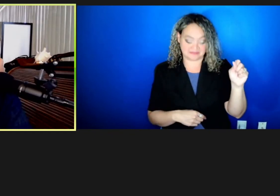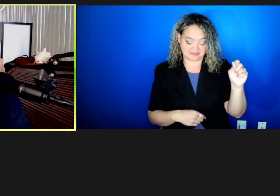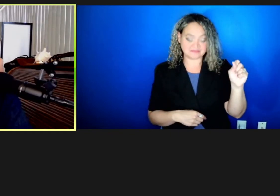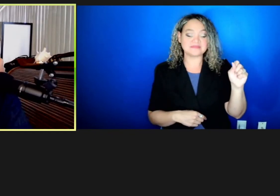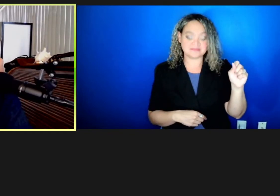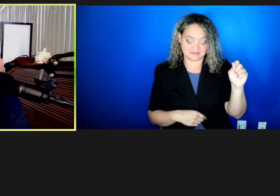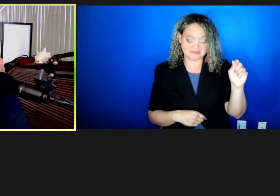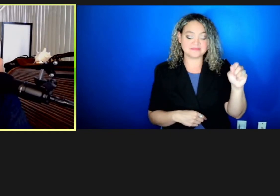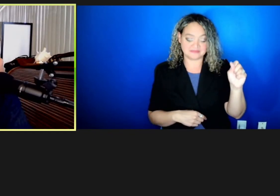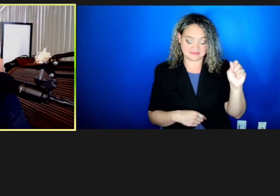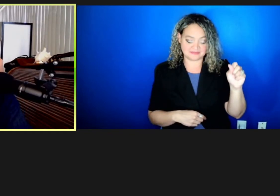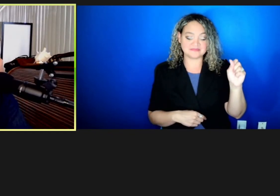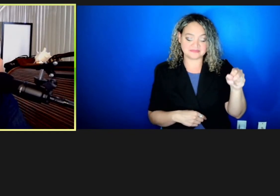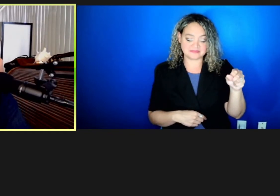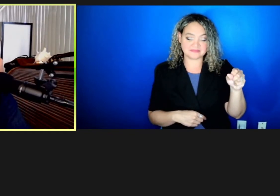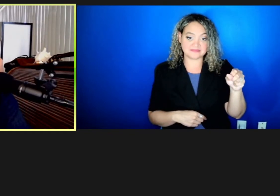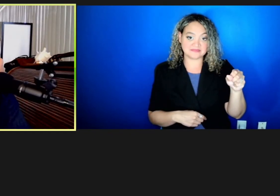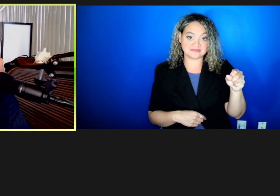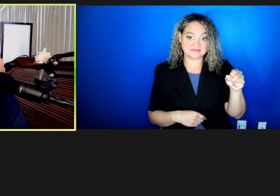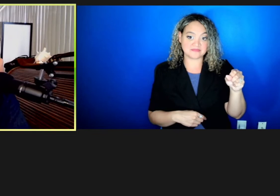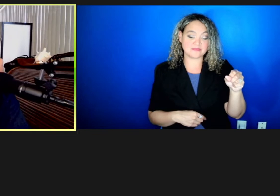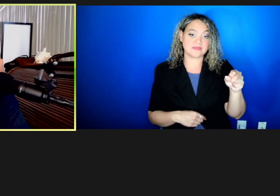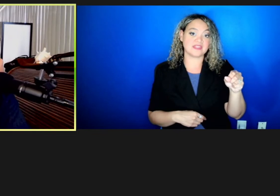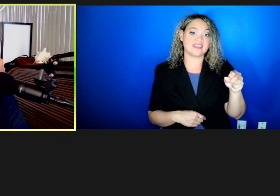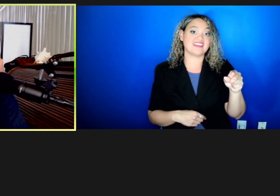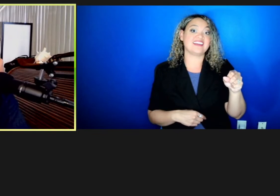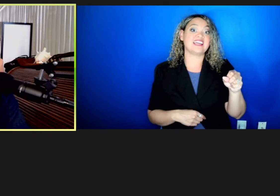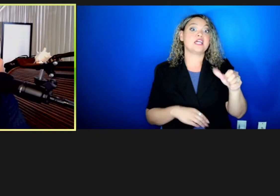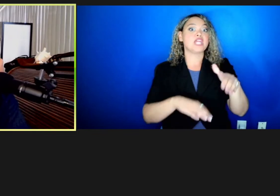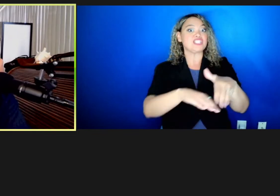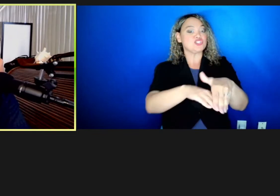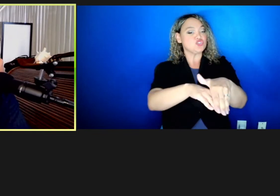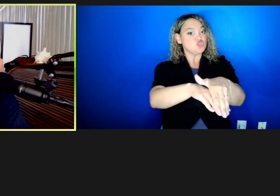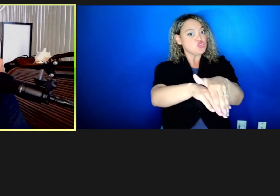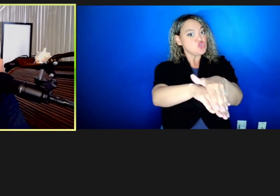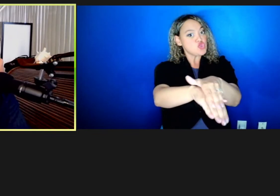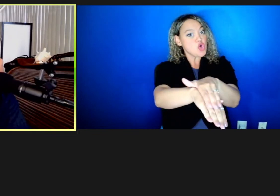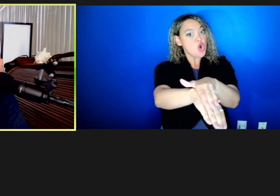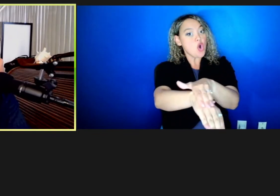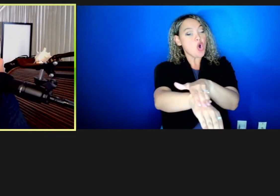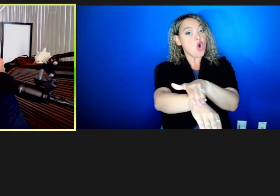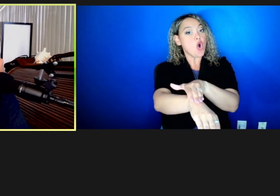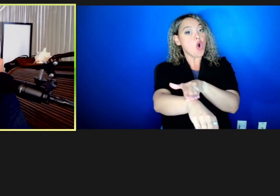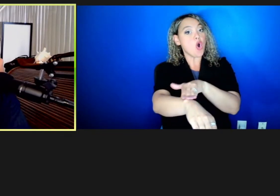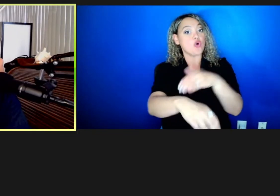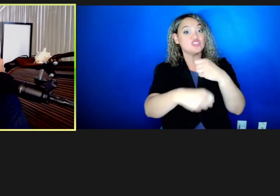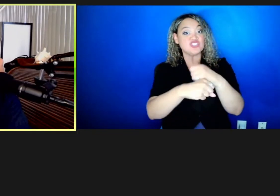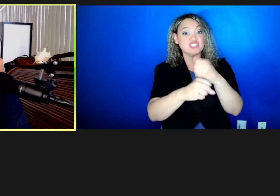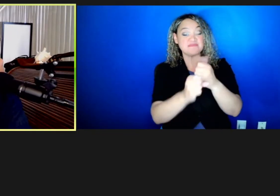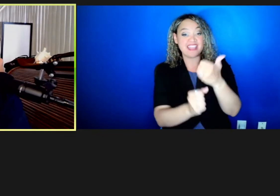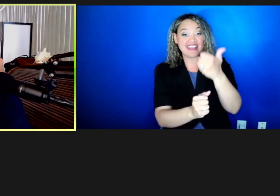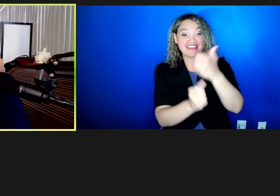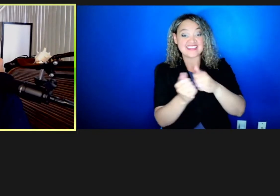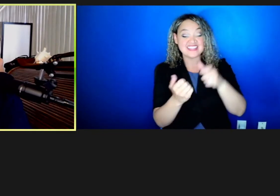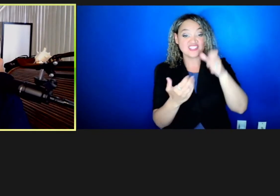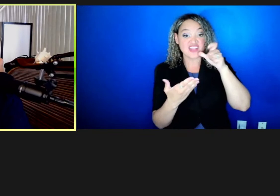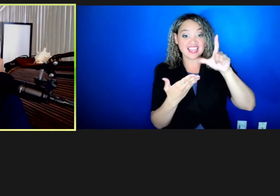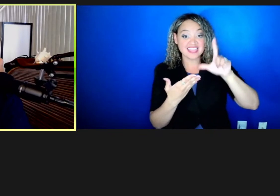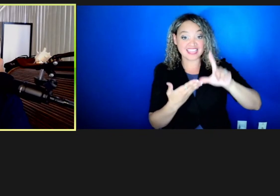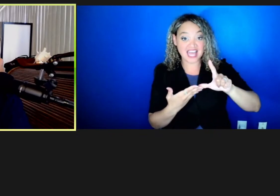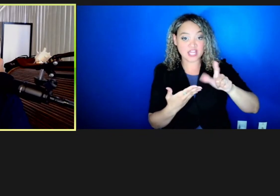yes. Then, ever so slowly, she formed each letter shape which